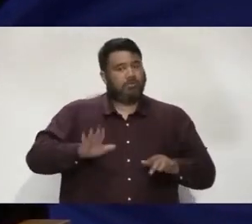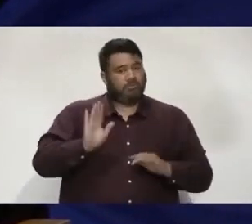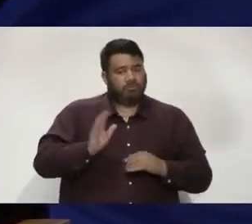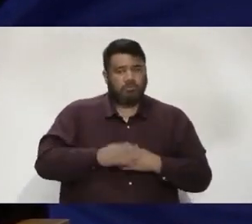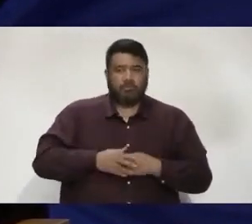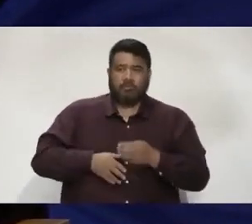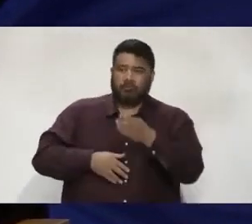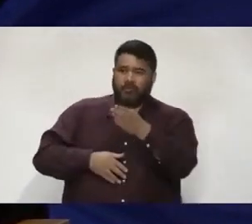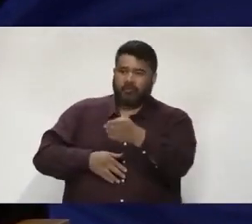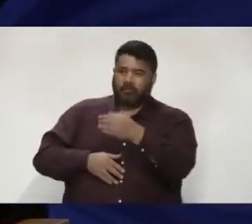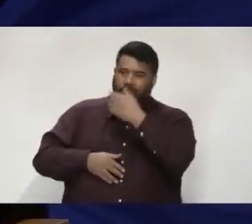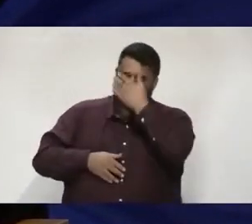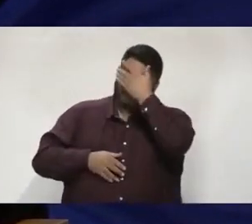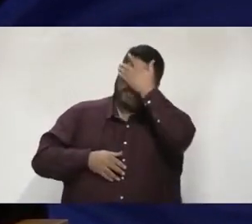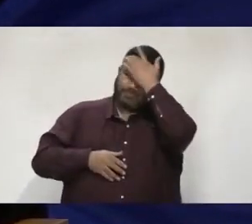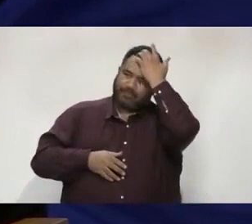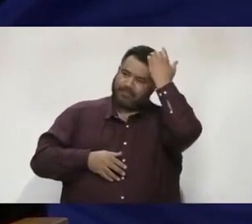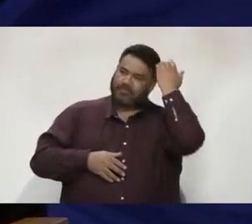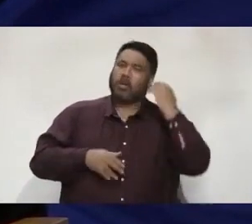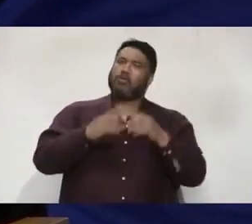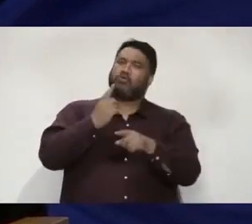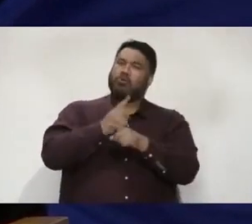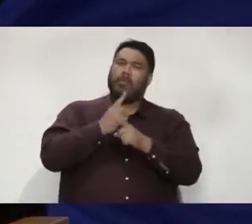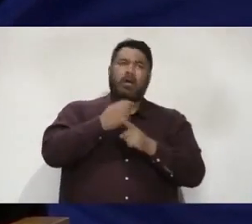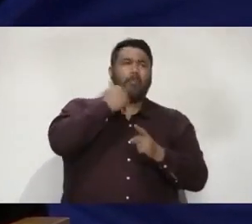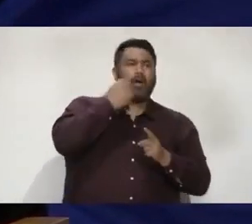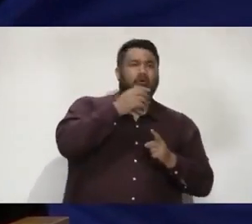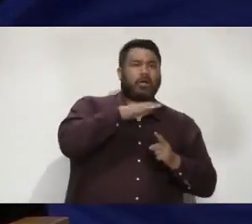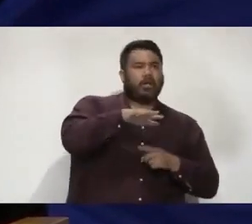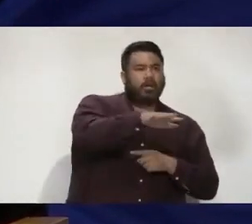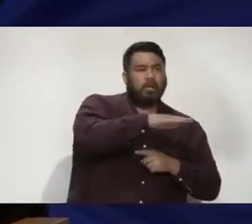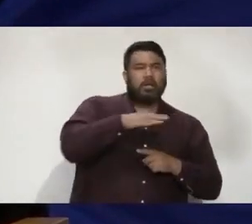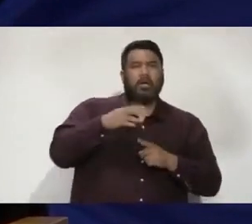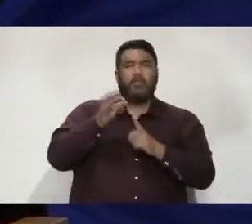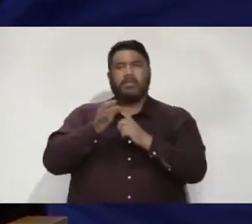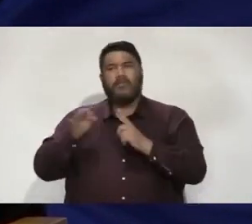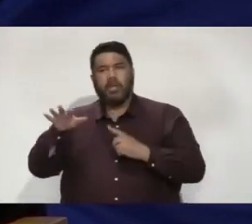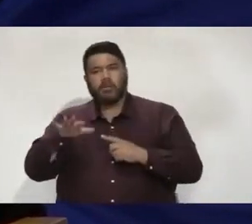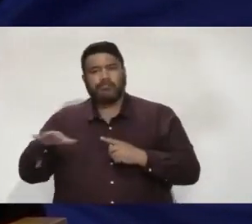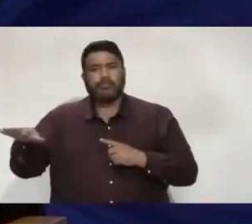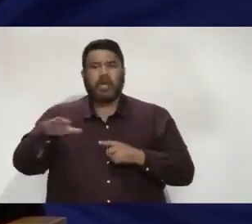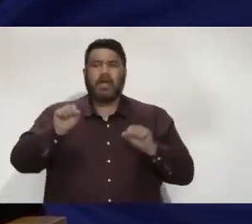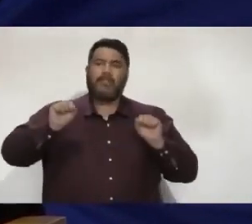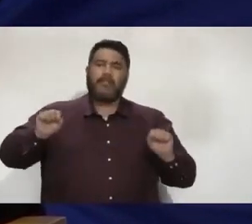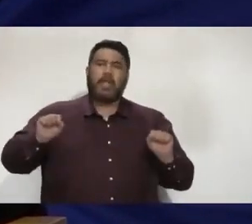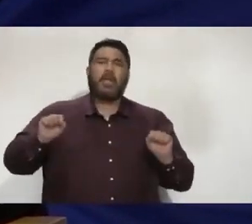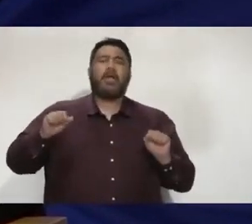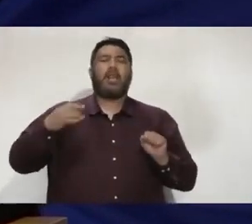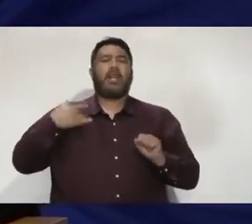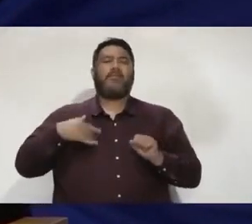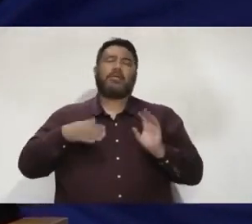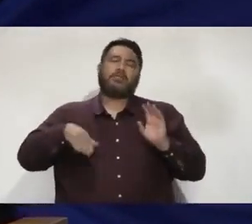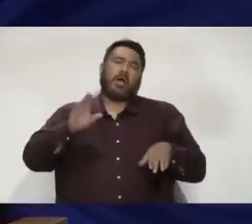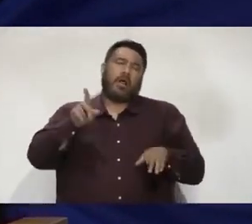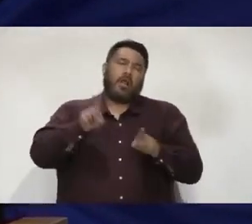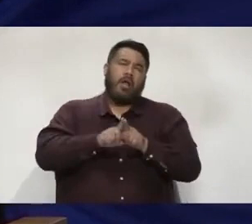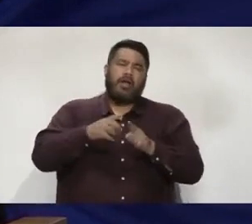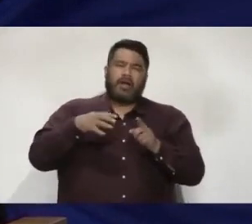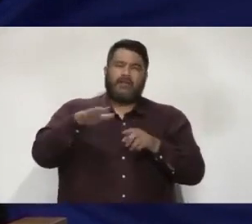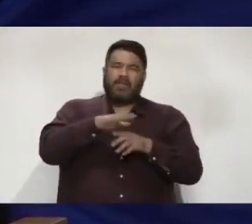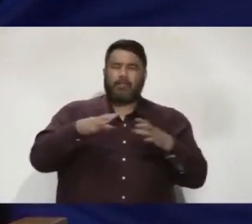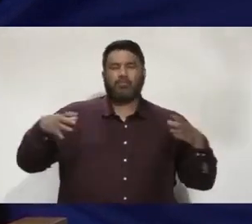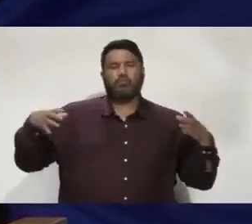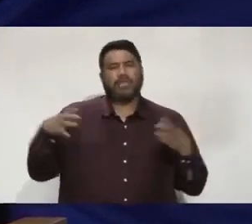of the social living style of Māori and Pacific Islanders, and how is that reflected in the facilities? So in terms of